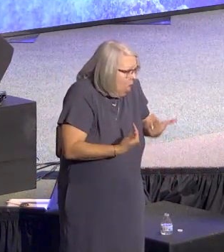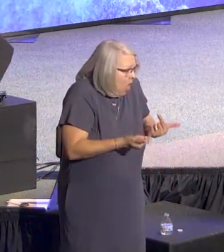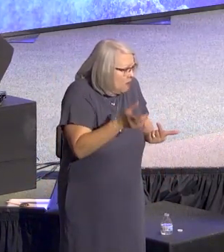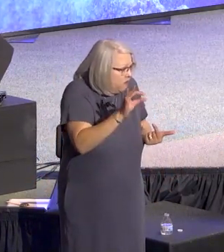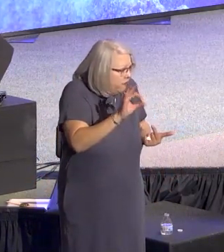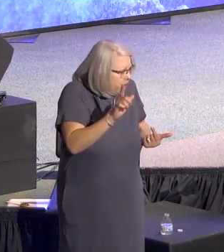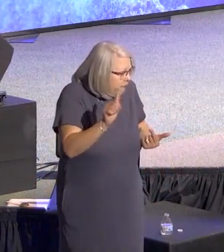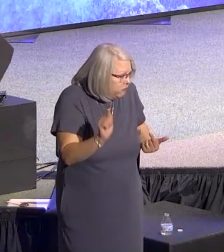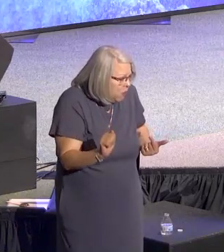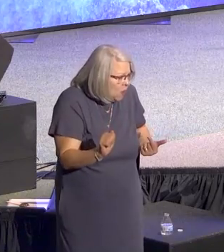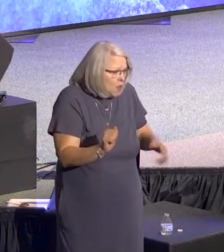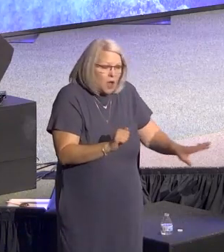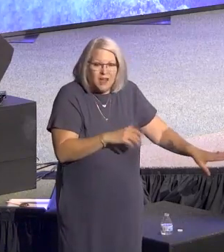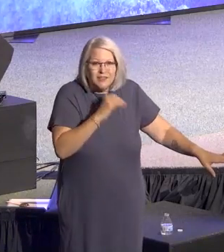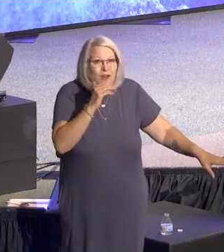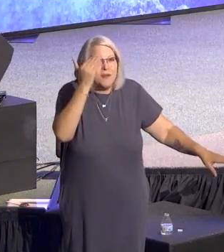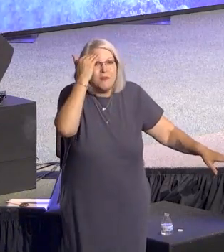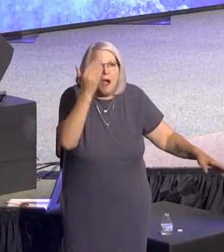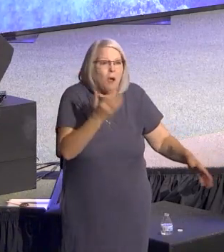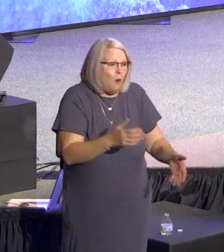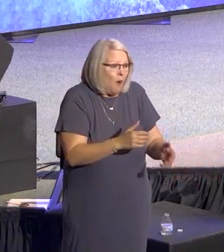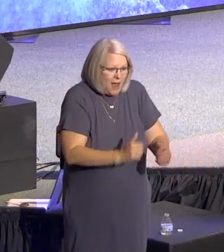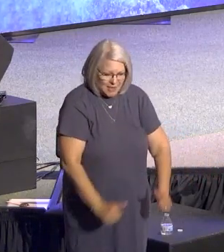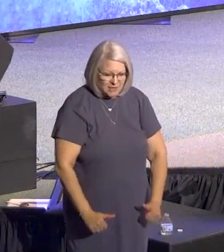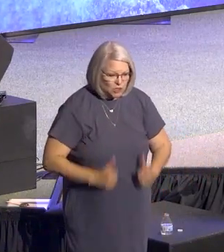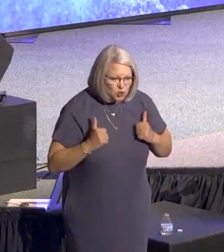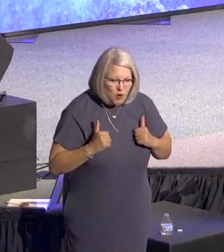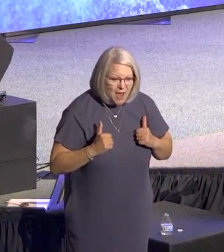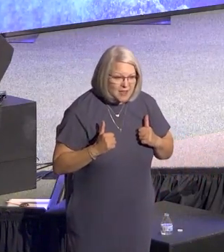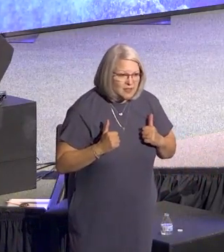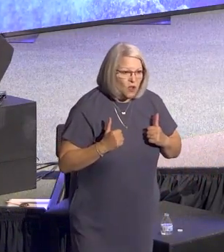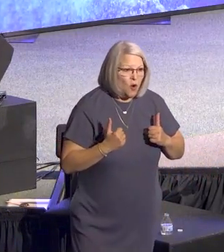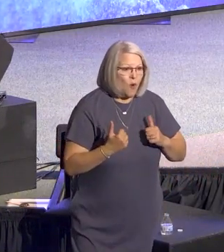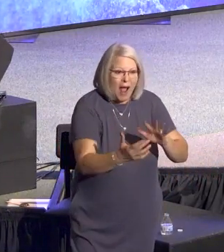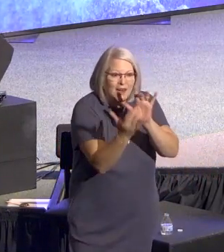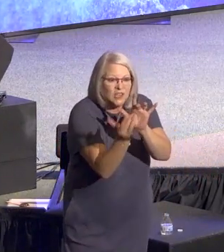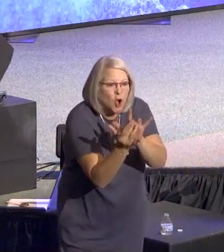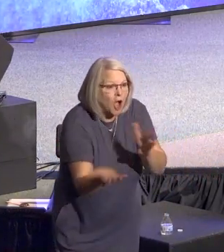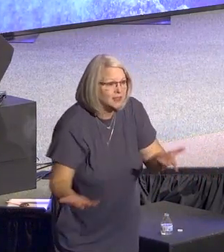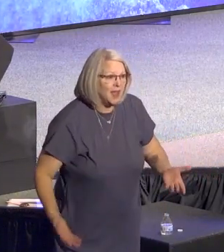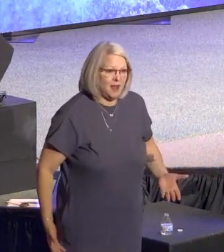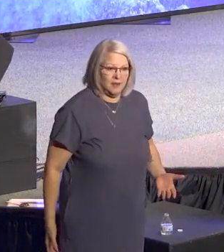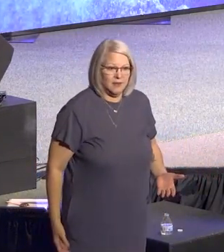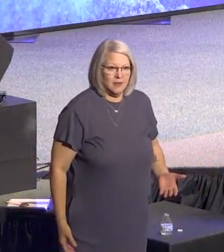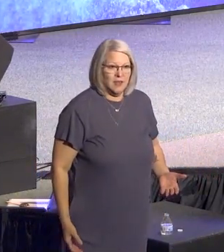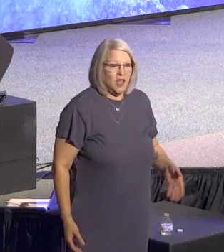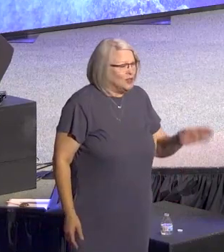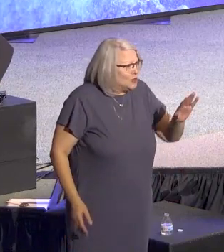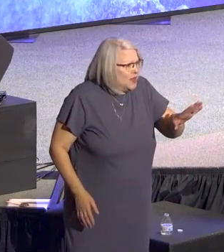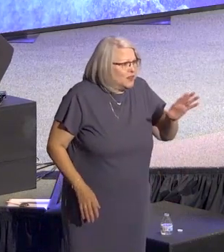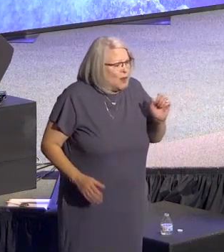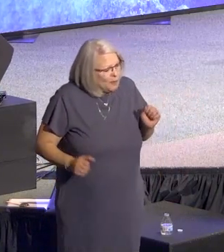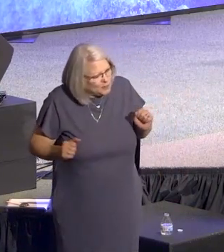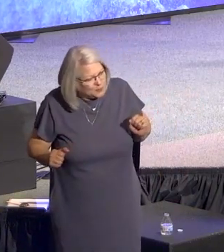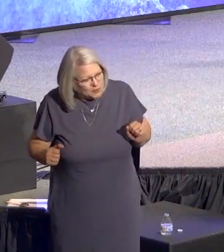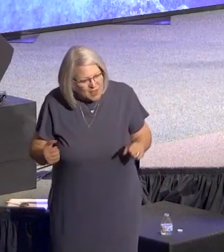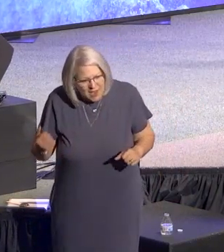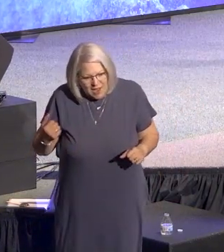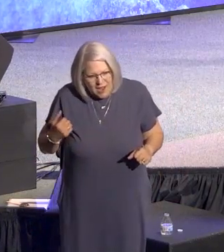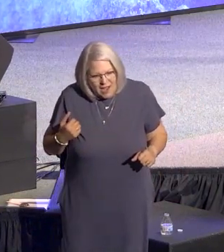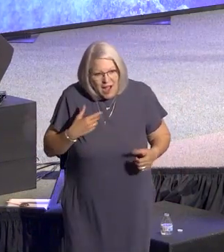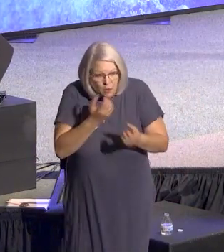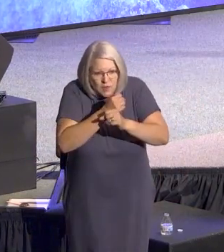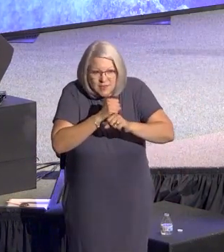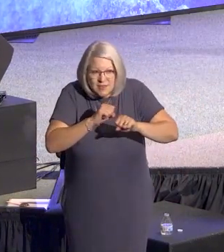phone number I had. I didn't know his address. I didn't know anything about how to get a hold of him. So even though I've been saved